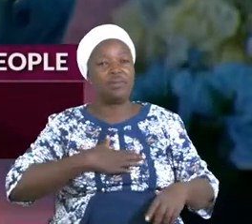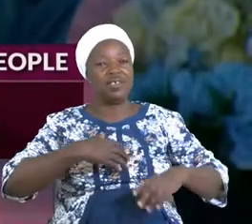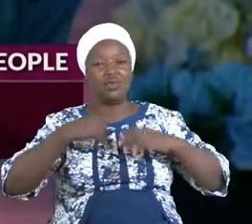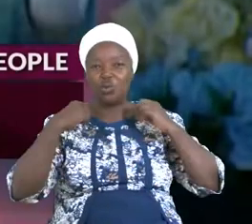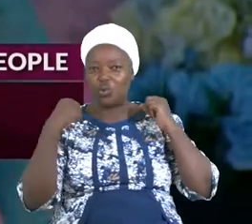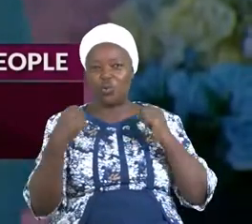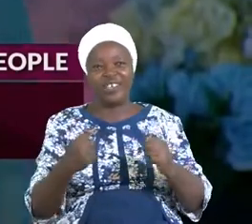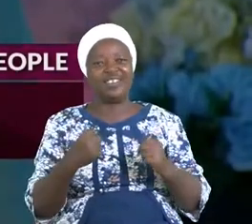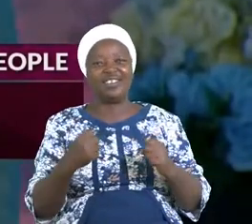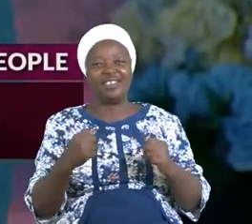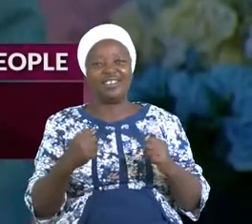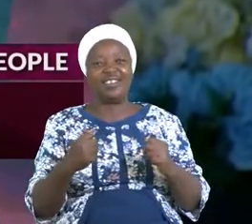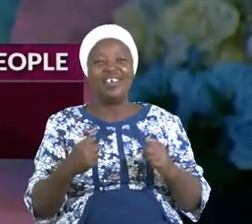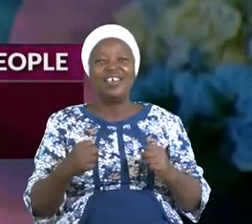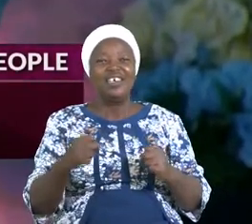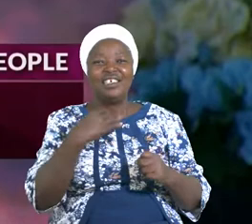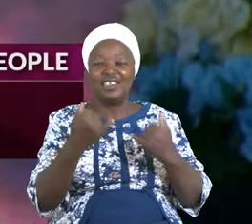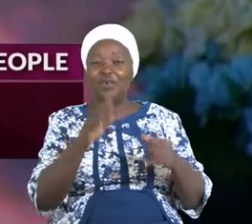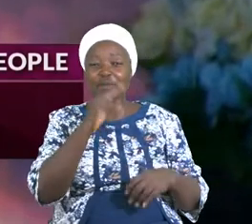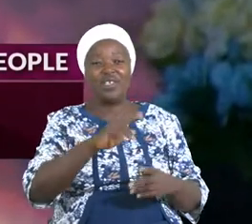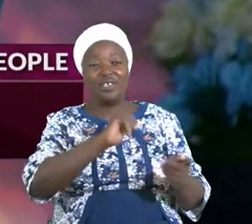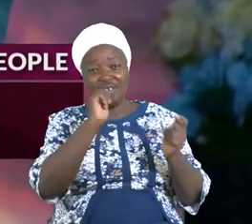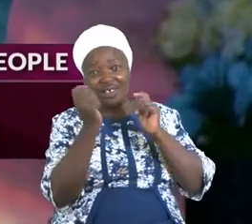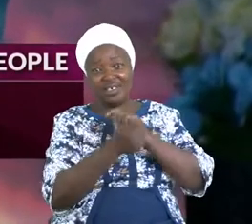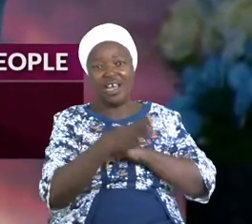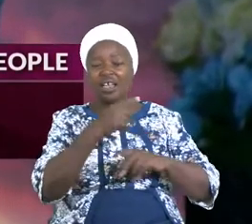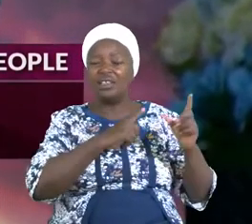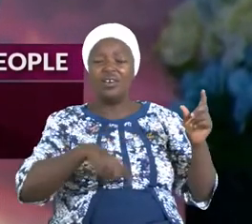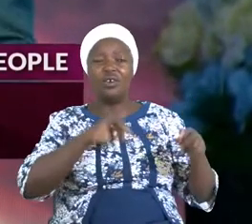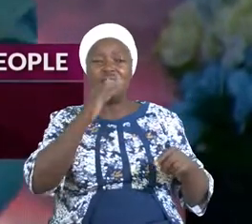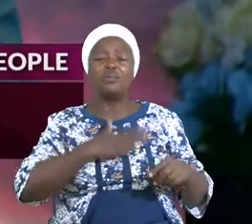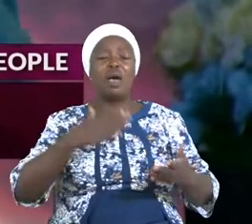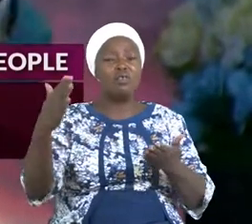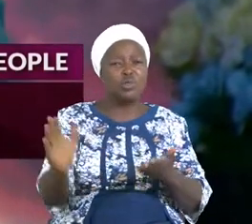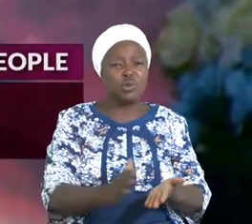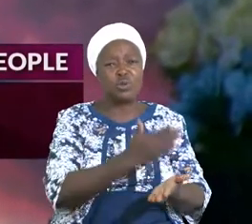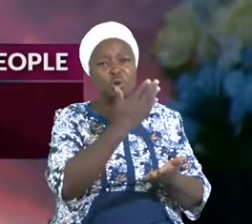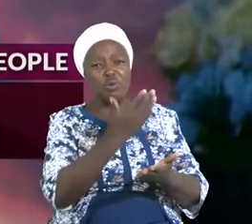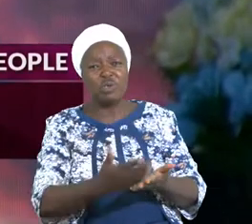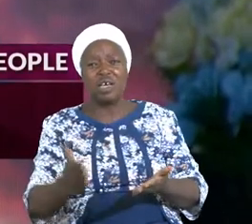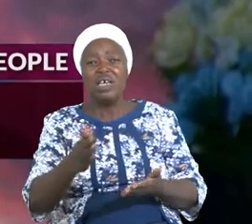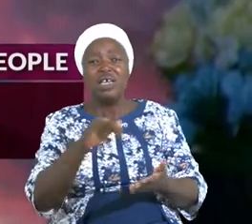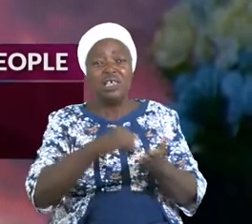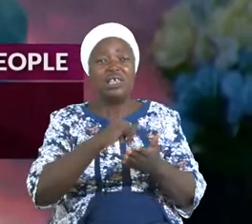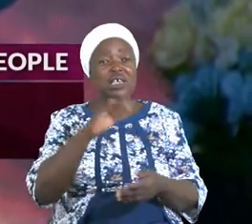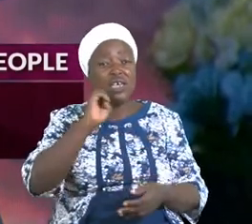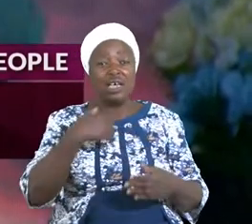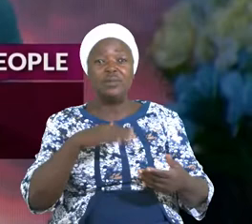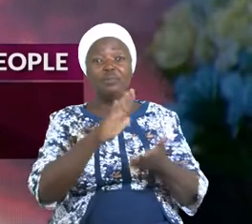now regenerated, and the Lord is my song. He has become